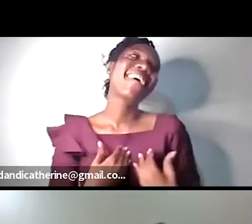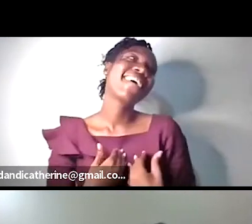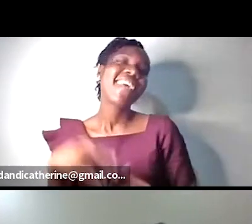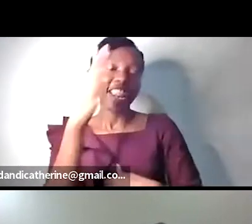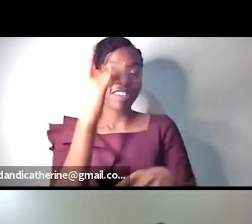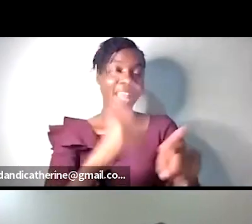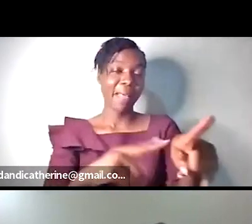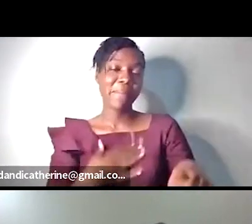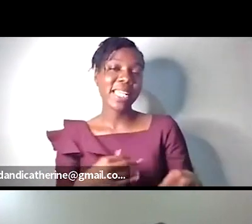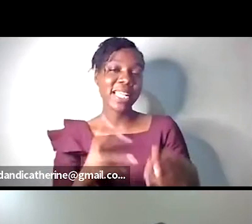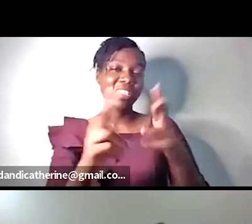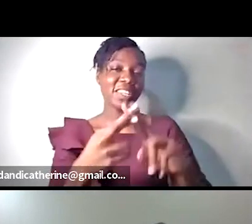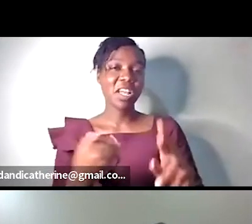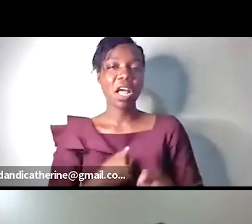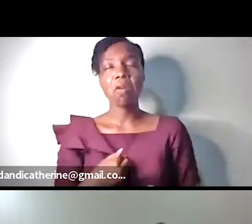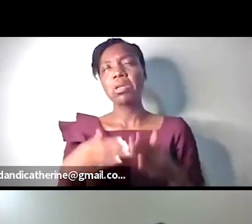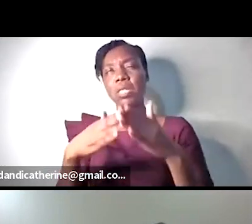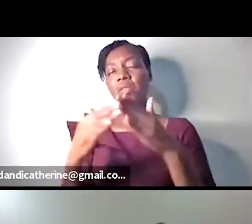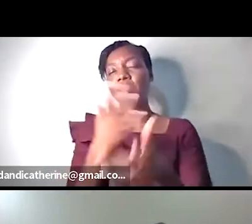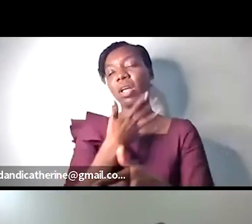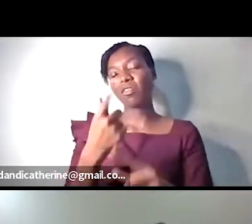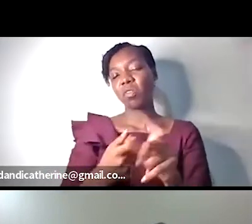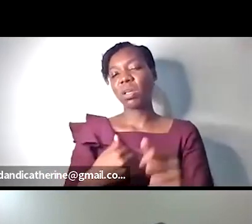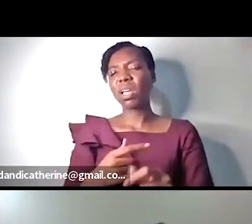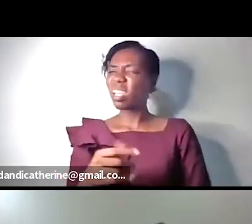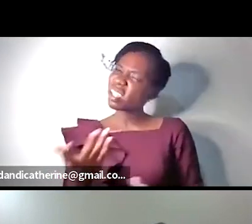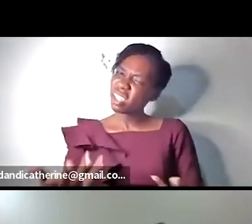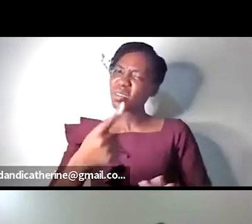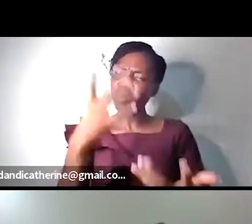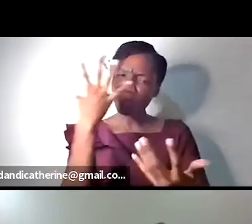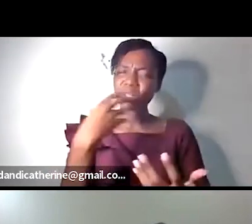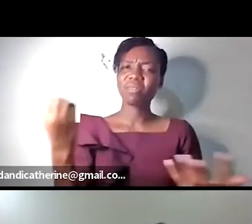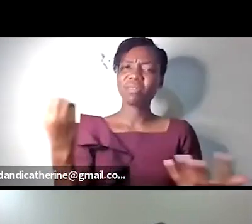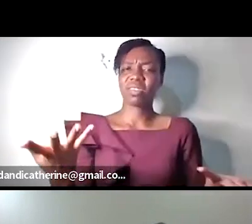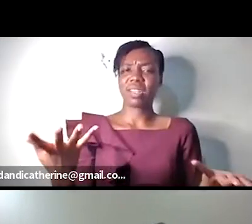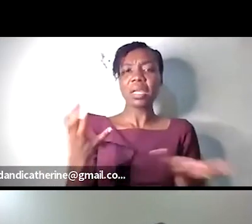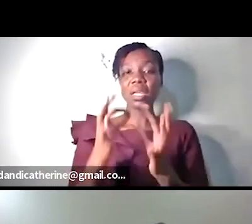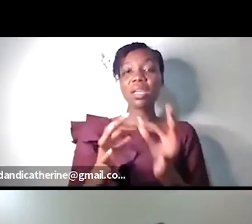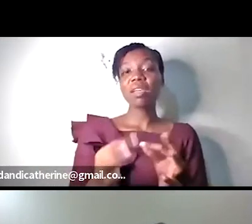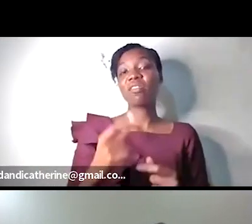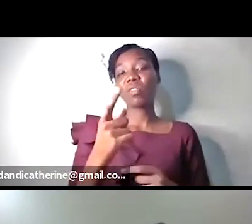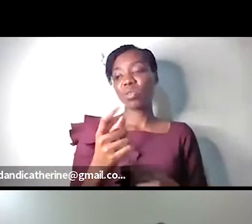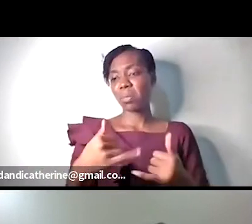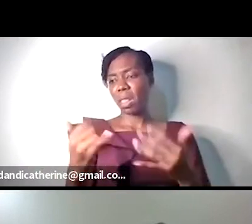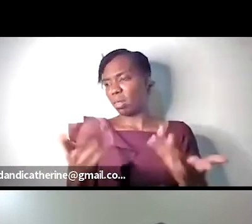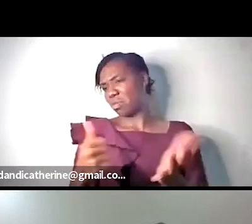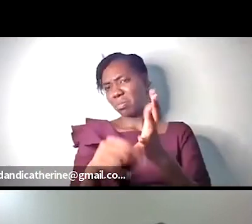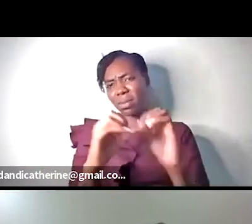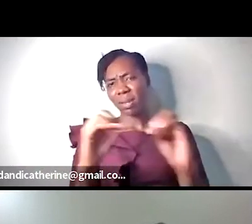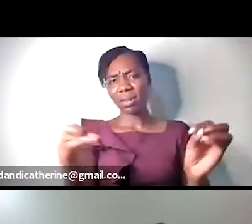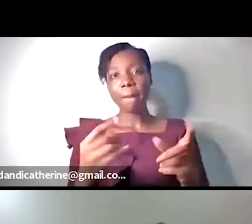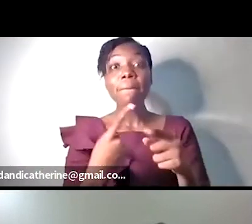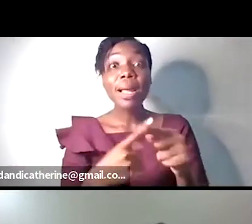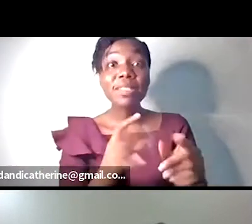relationship, they always want sex from me. Of course, you're beautiful. If I can glare you, no problem. But if you say